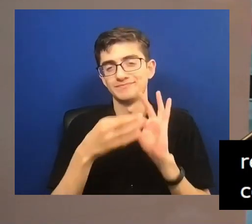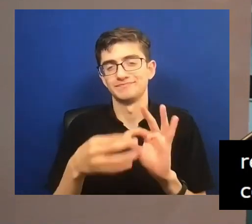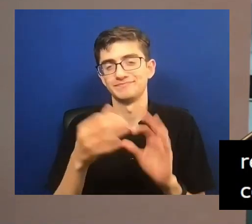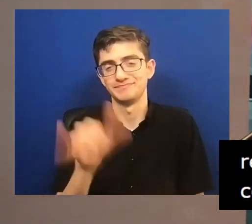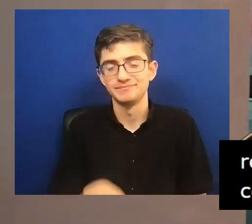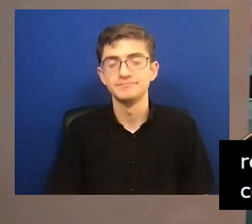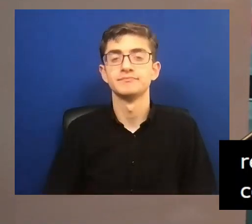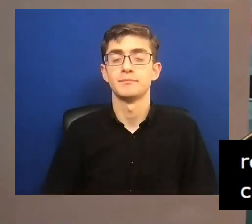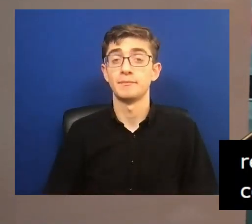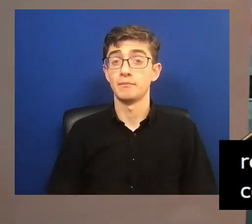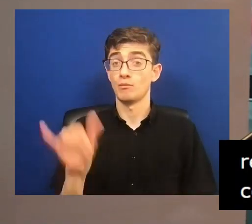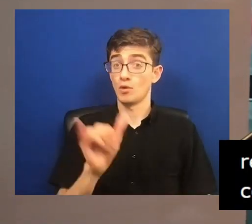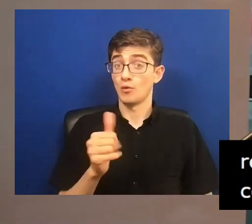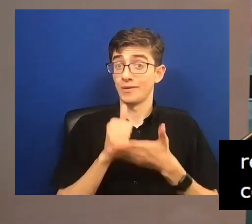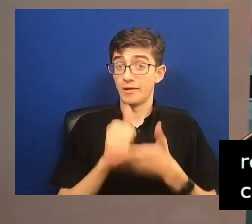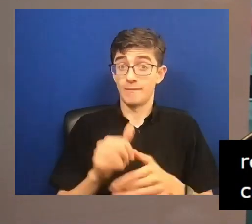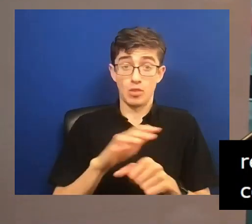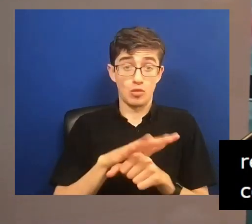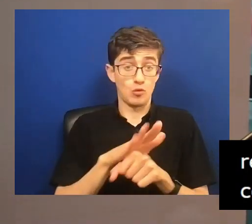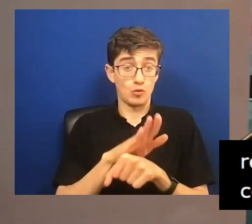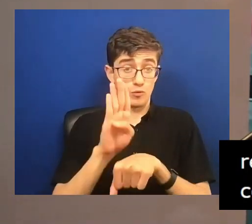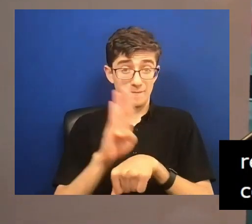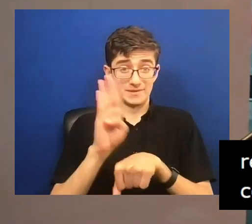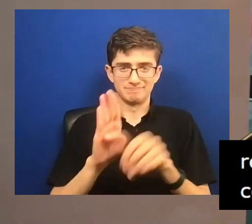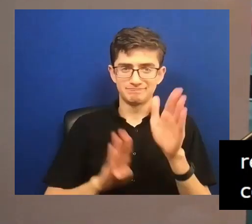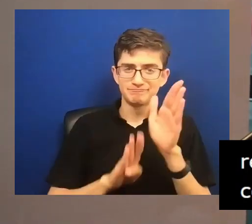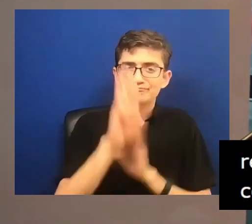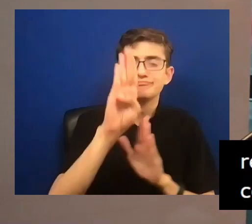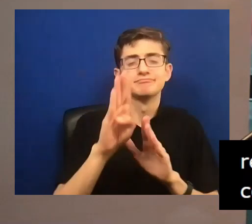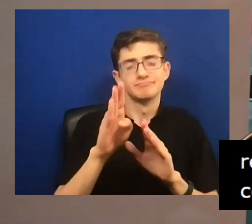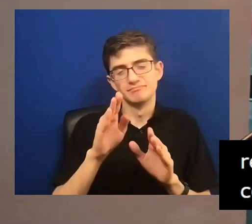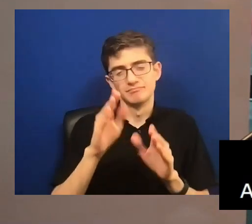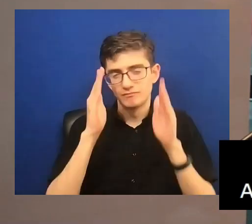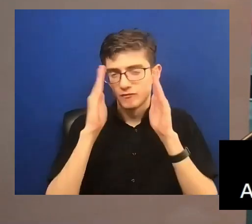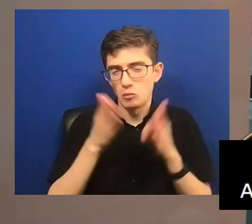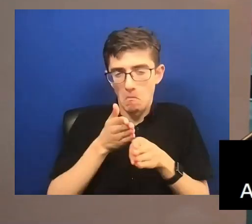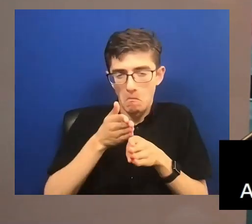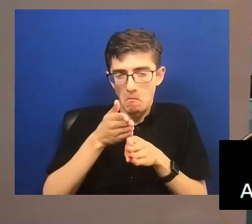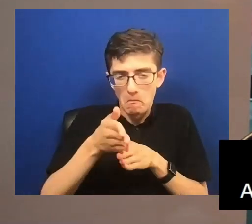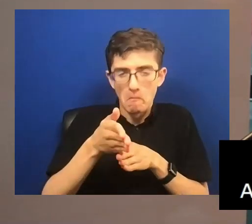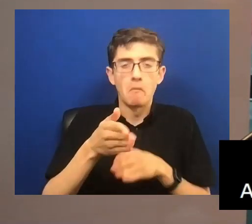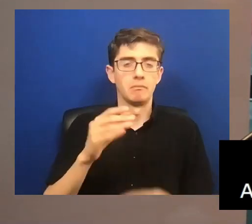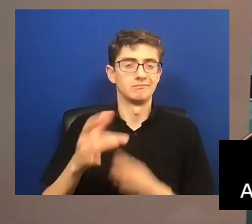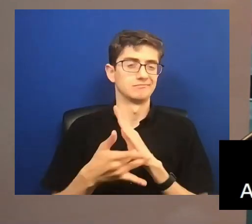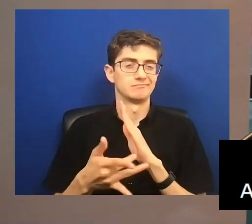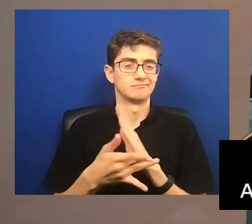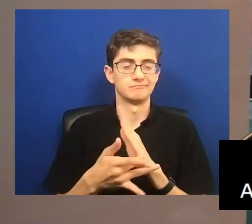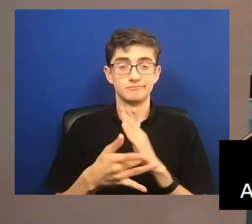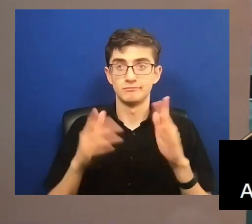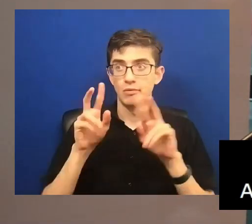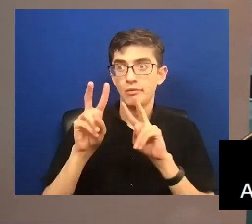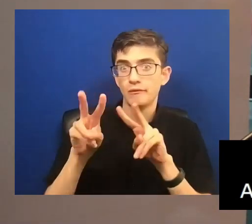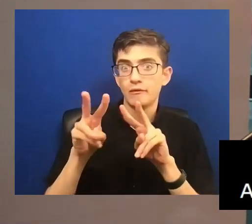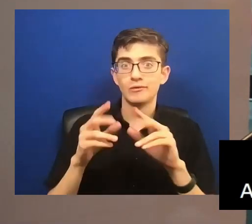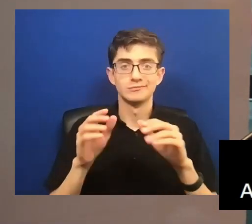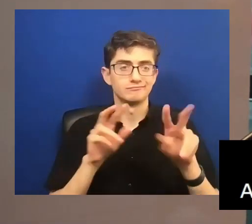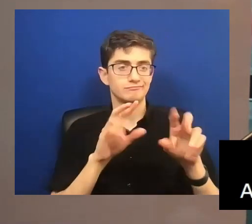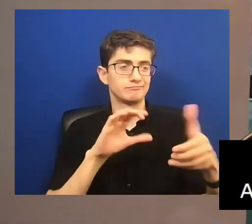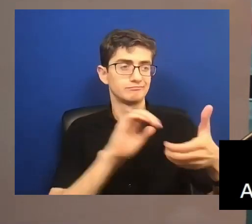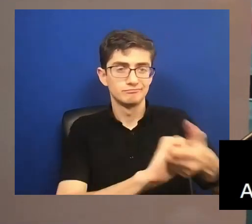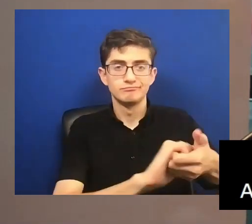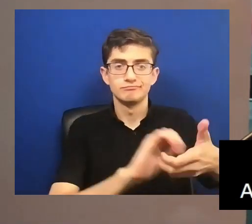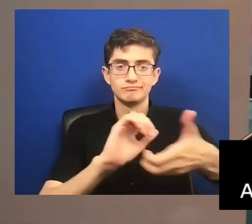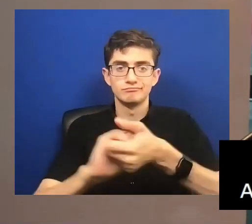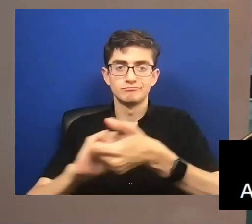businesses in the technology space. We look forward to exploring new partnership opportunities with community-based groups who